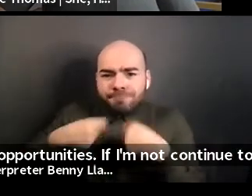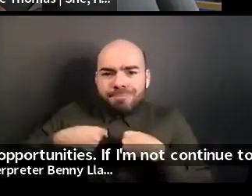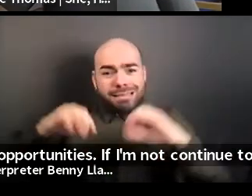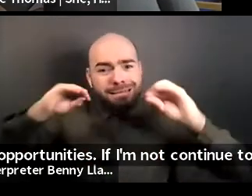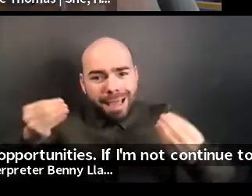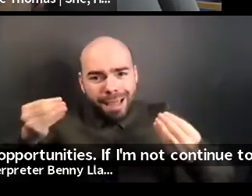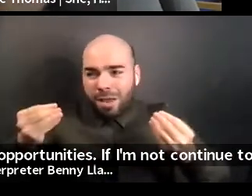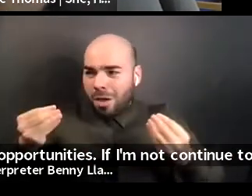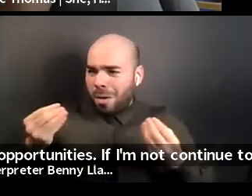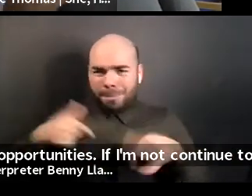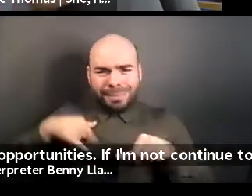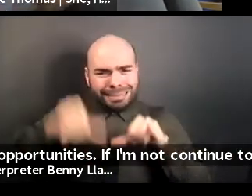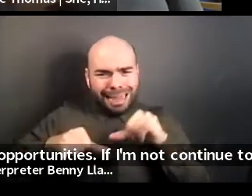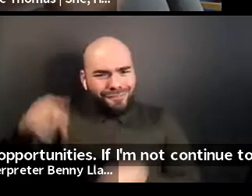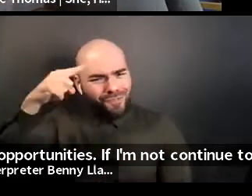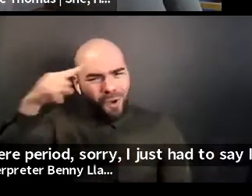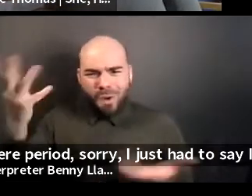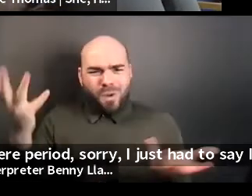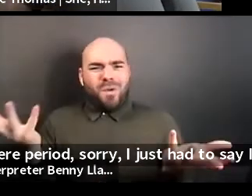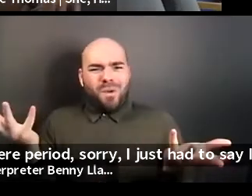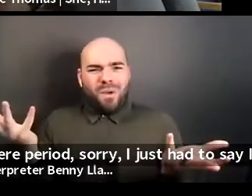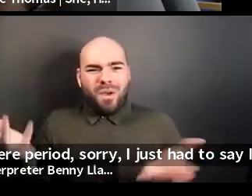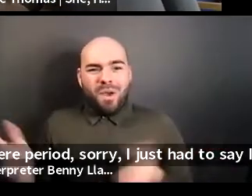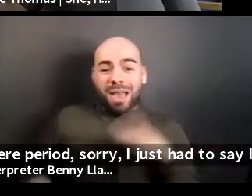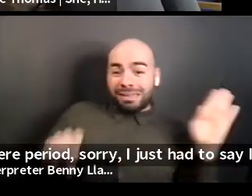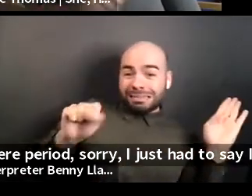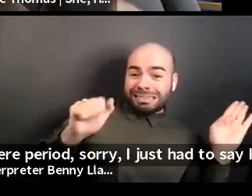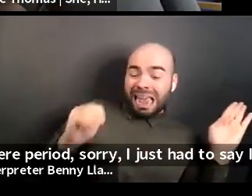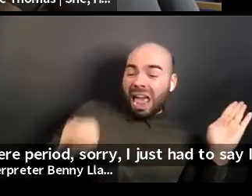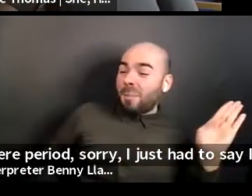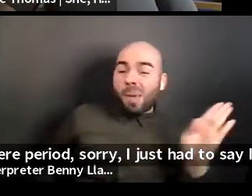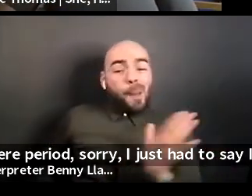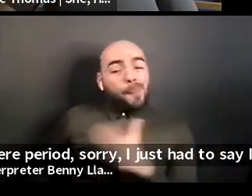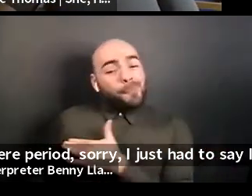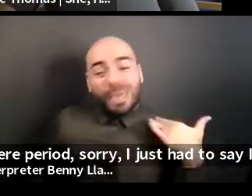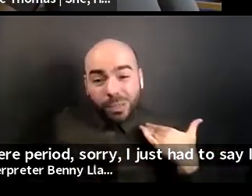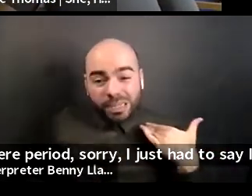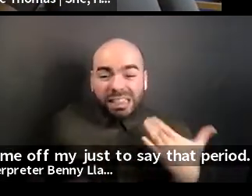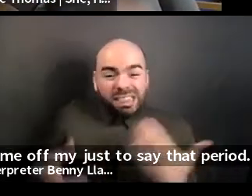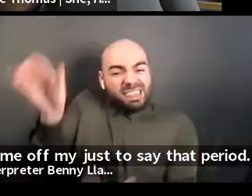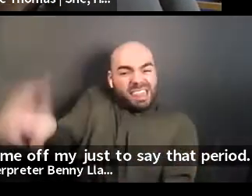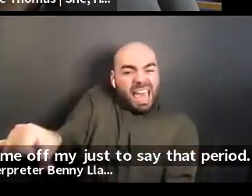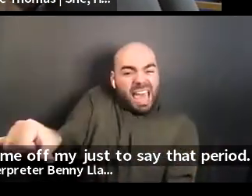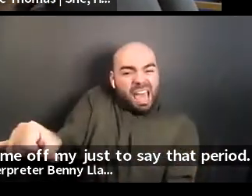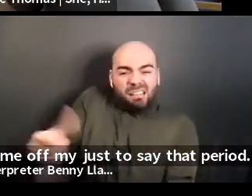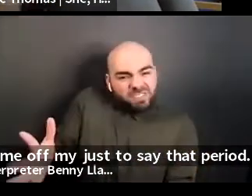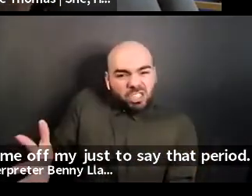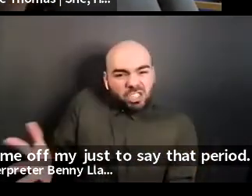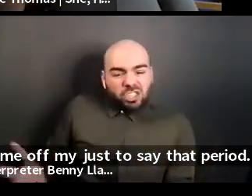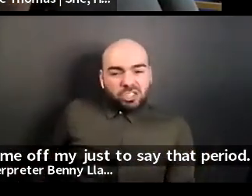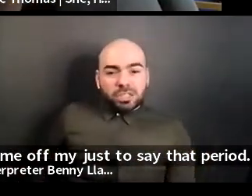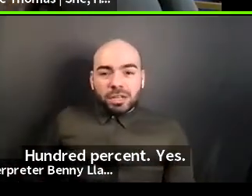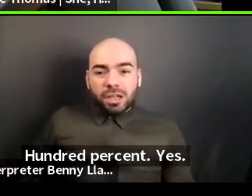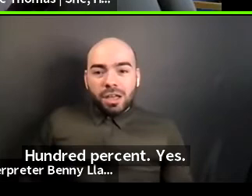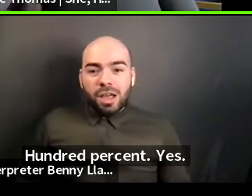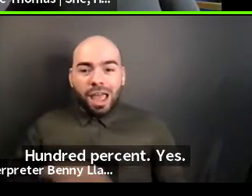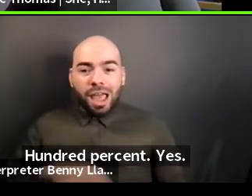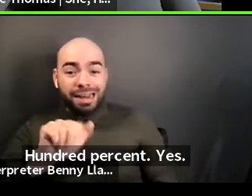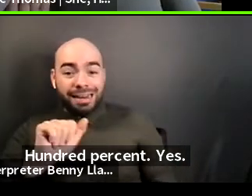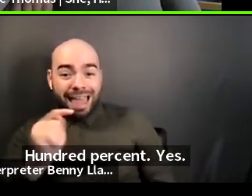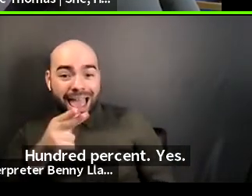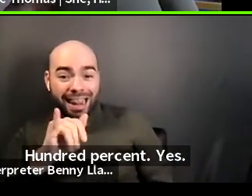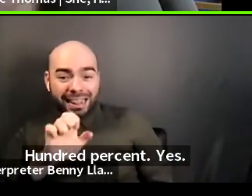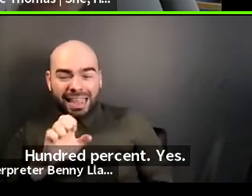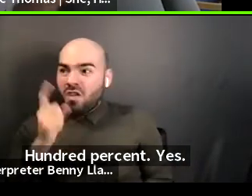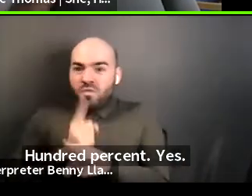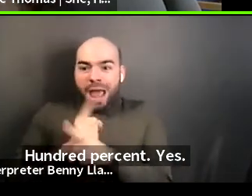Period. Sorry, I just had to say, I had to come off mic just to say that. Yes. Period. 100%. Yes. The fellowship is not giving what was supposed to give,